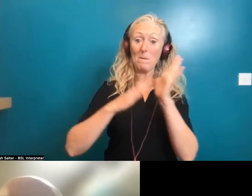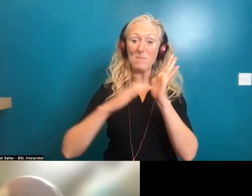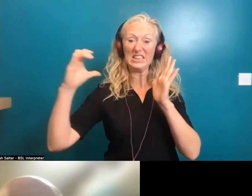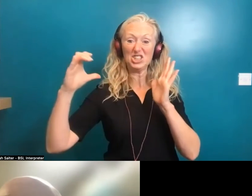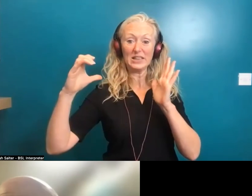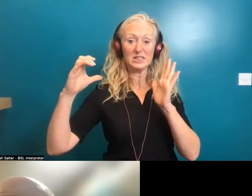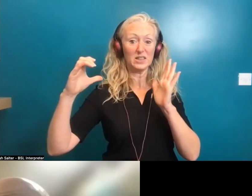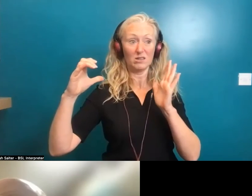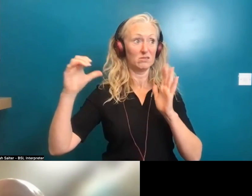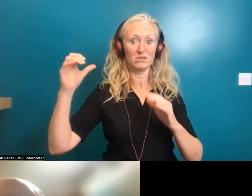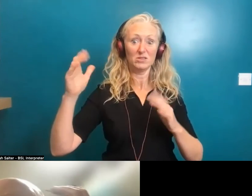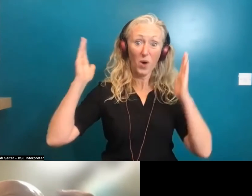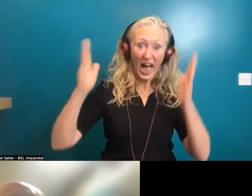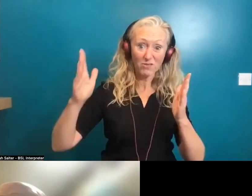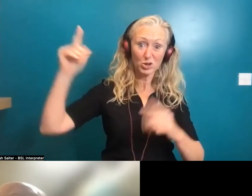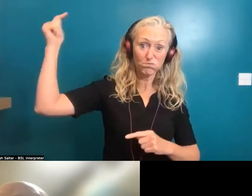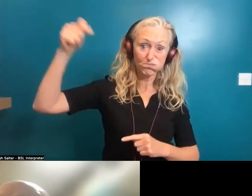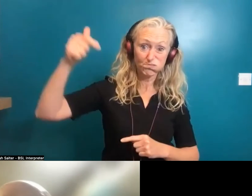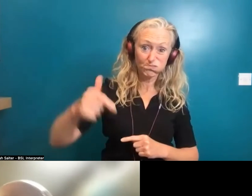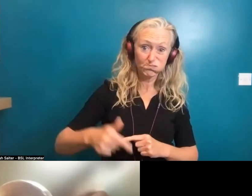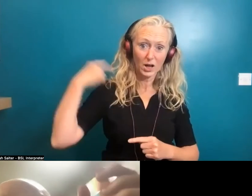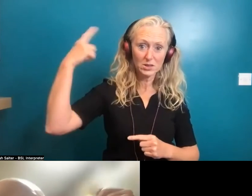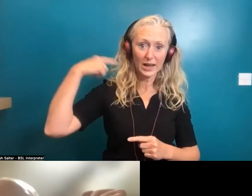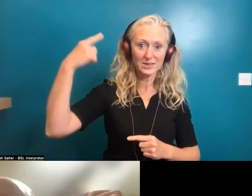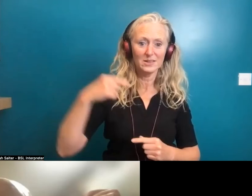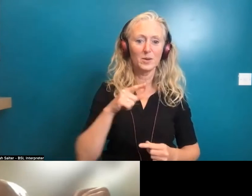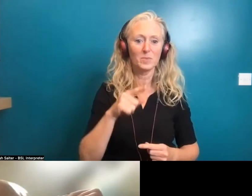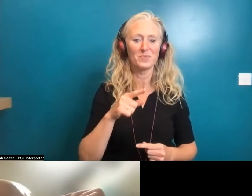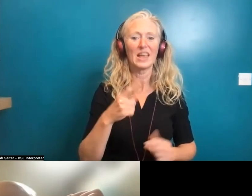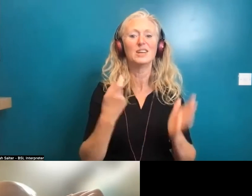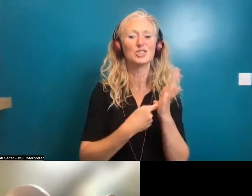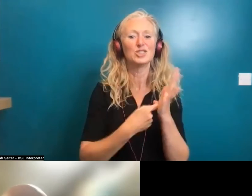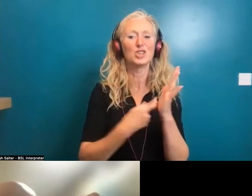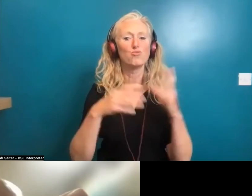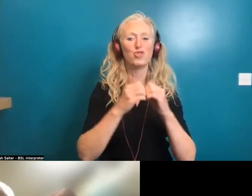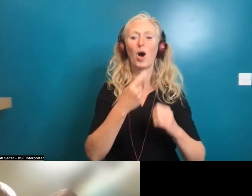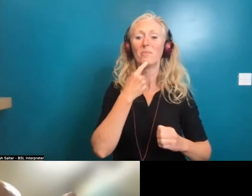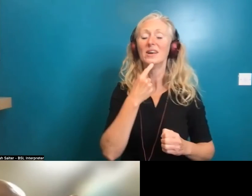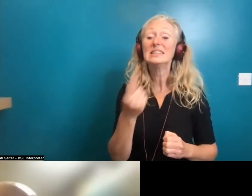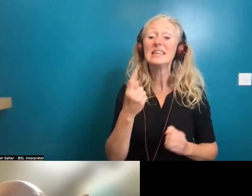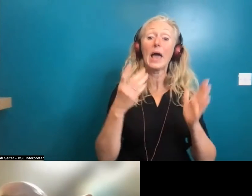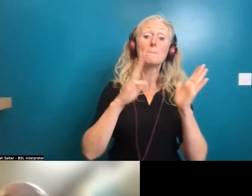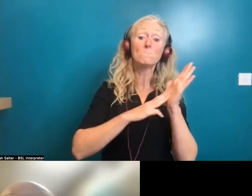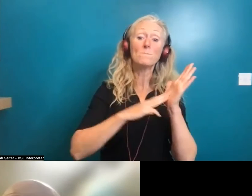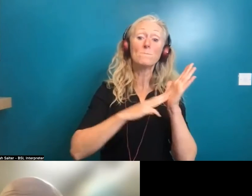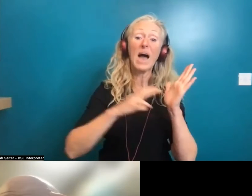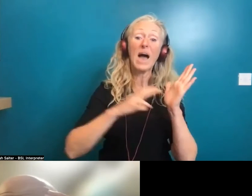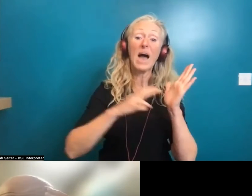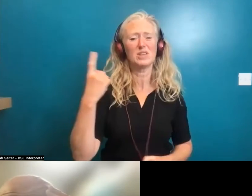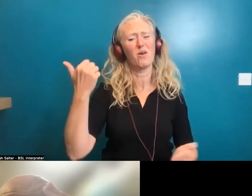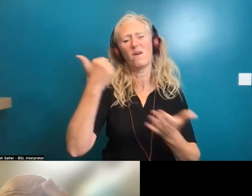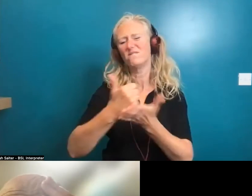What would you say? So no, Manchester has and Chloe will know this, Manchester has a fabulous